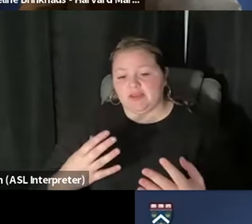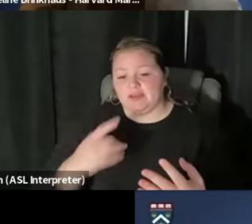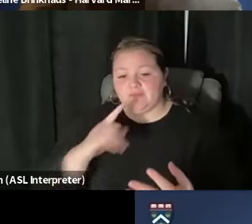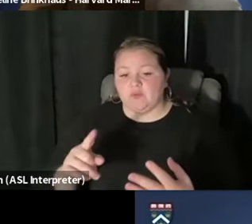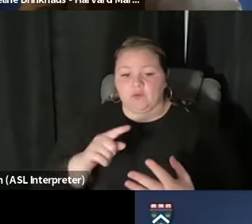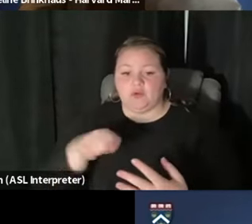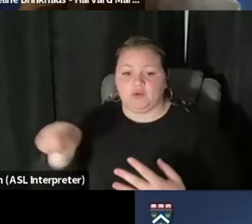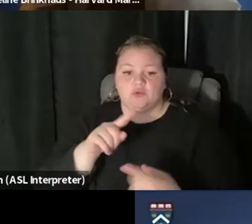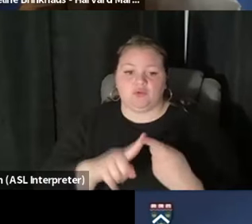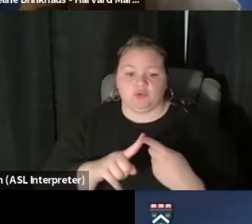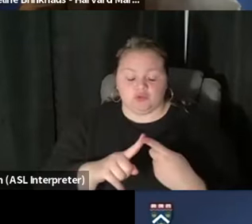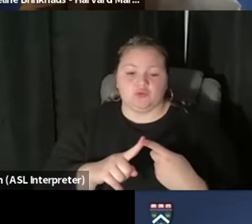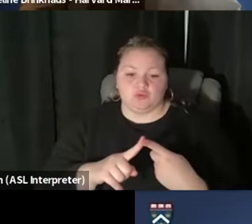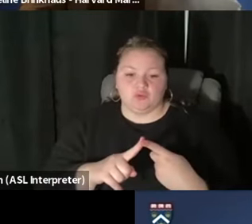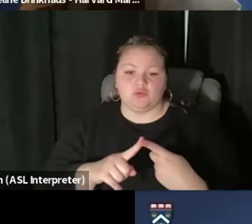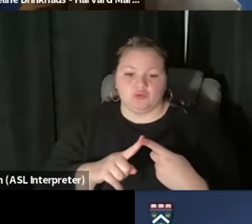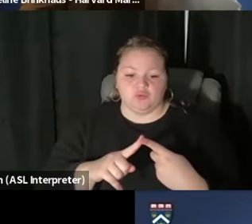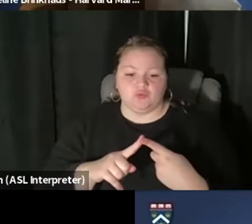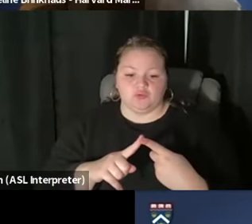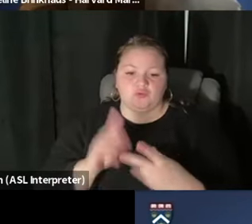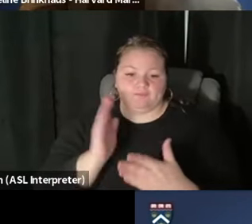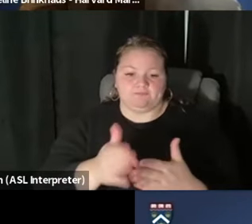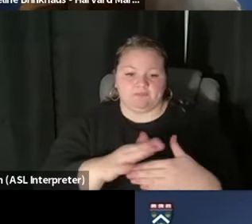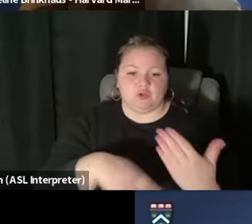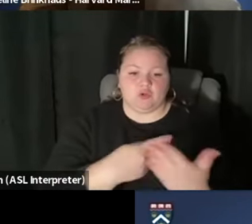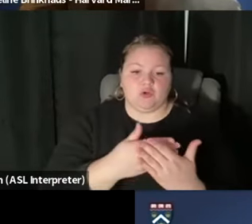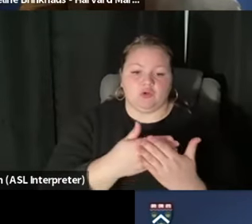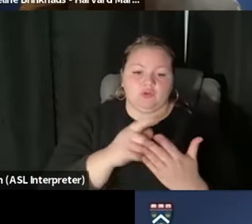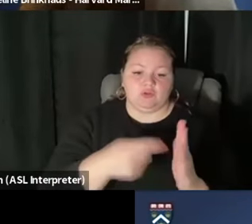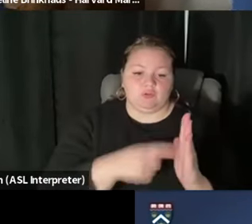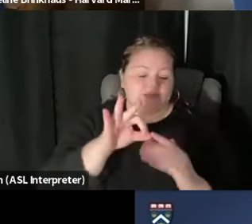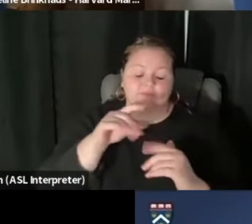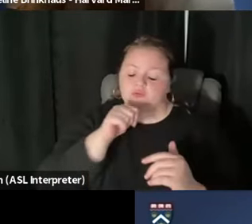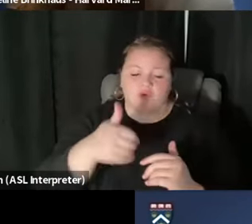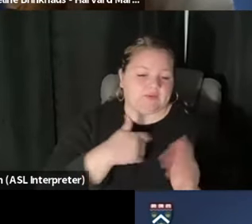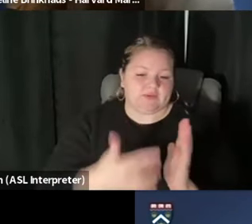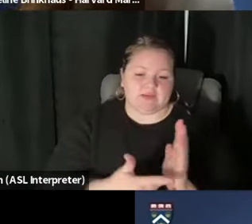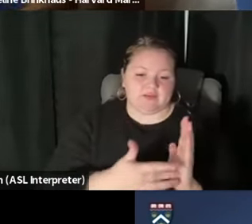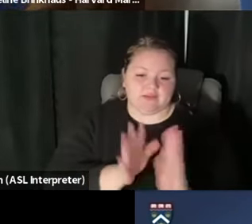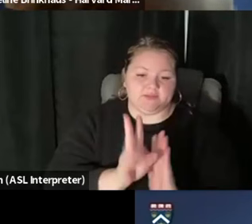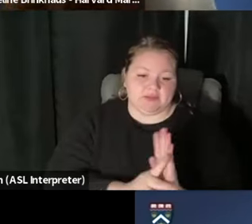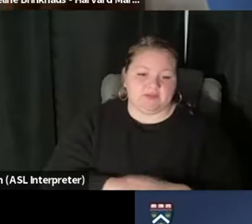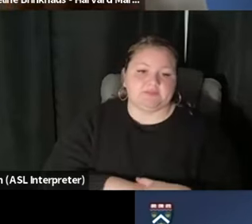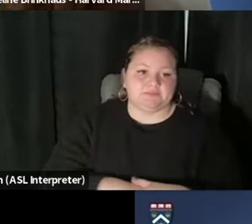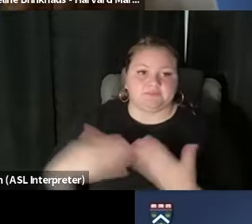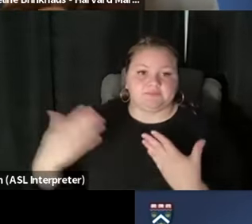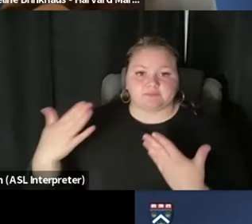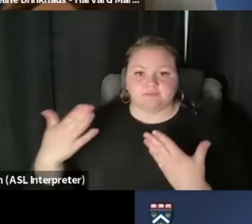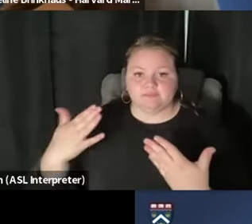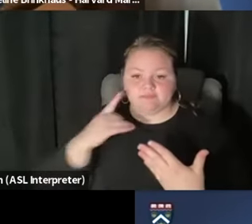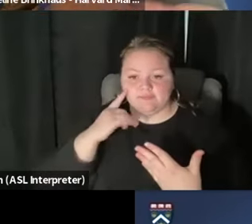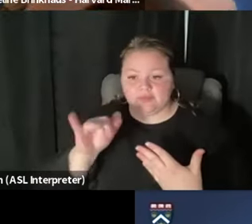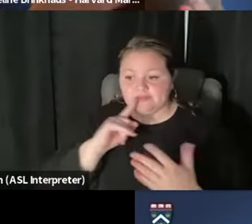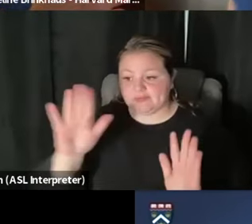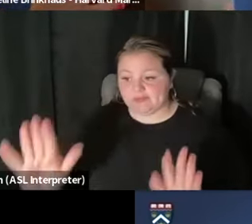those requirements if you do not have a technology background to start with. Thank you, Bruce. That was a great answer to that